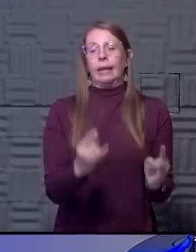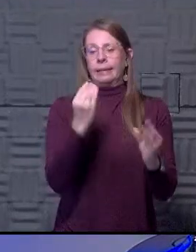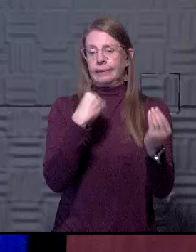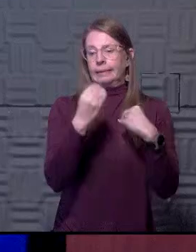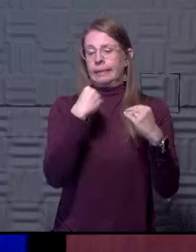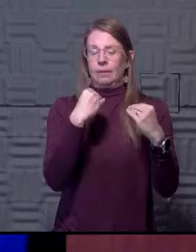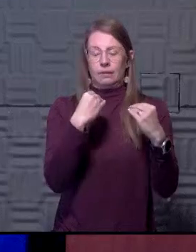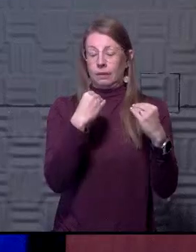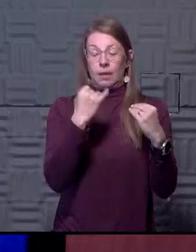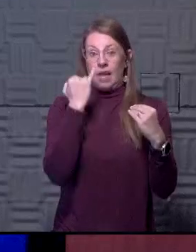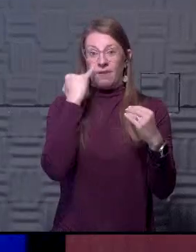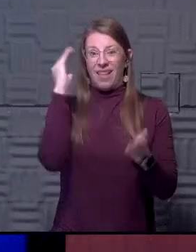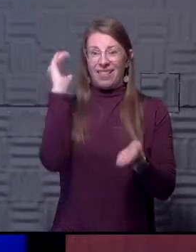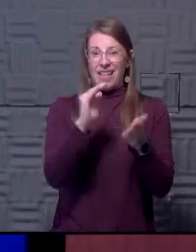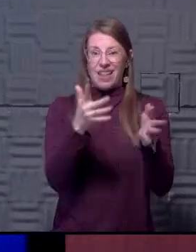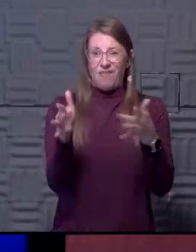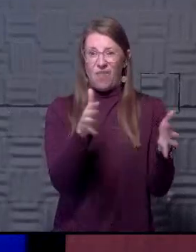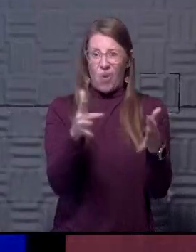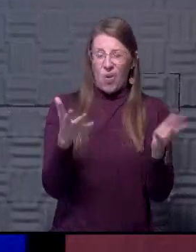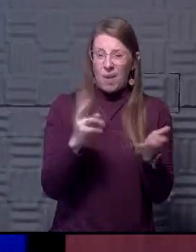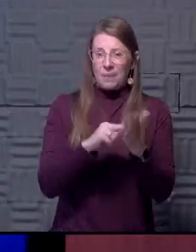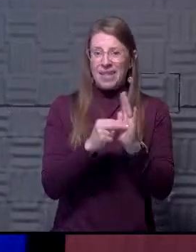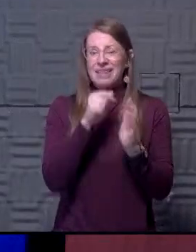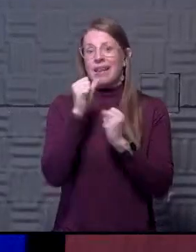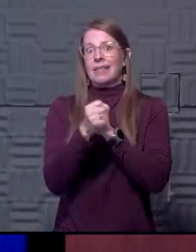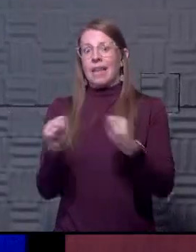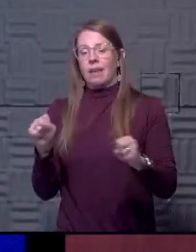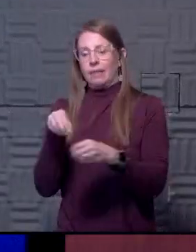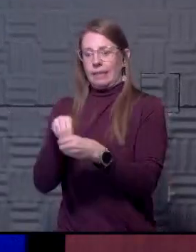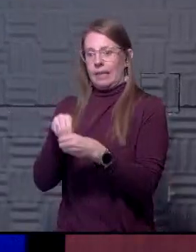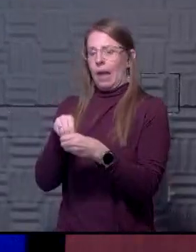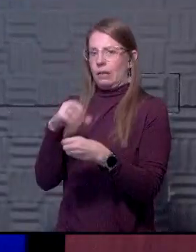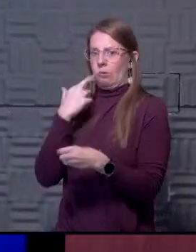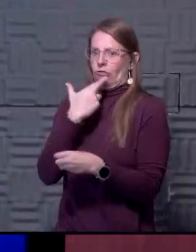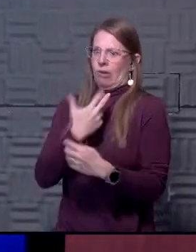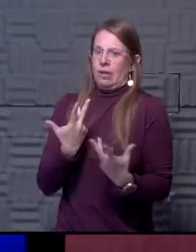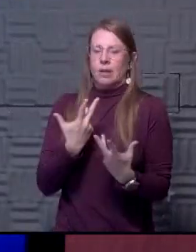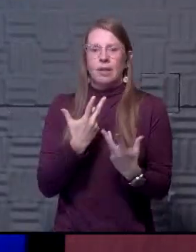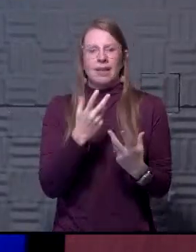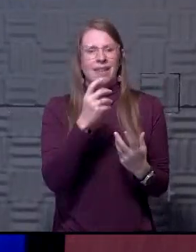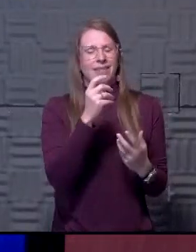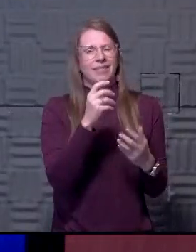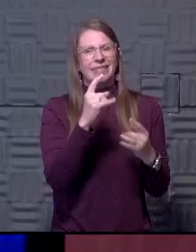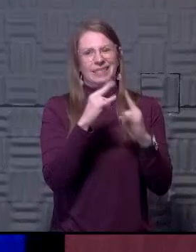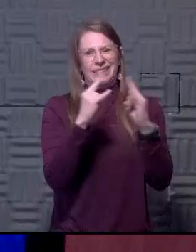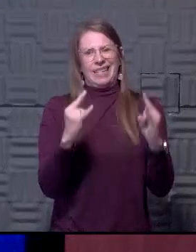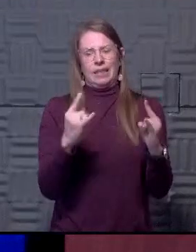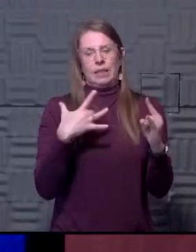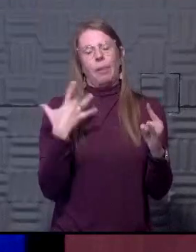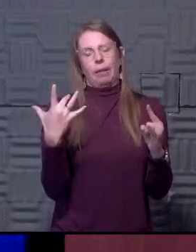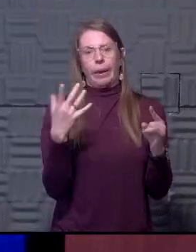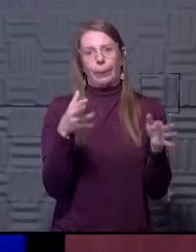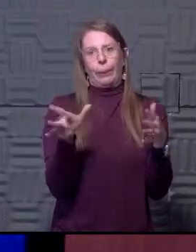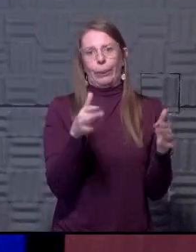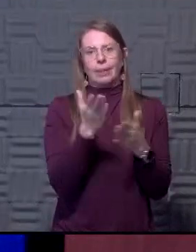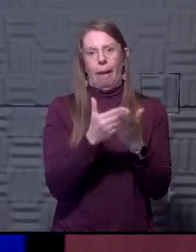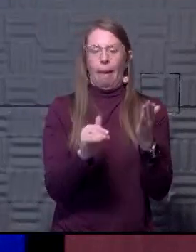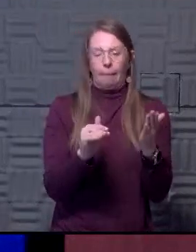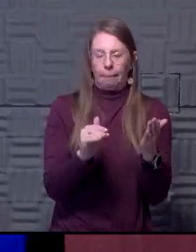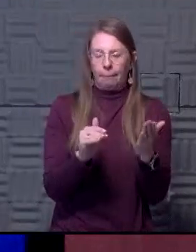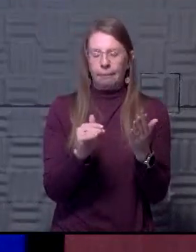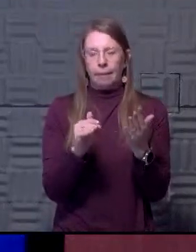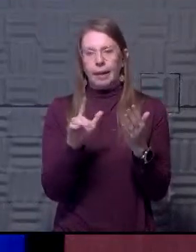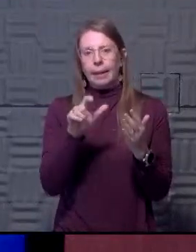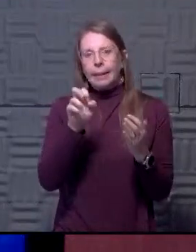lot of airflow, it may be less safe actually Right. than in some ways than the inside. Now, generally tents aren't that airtight, but it's really making sure there is a lot of